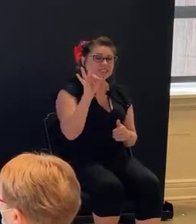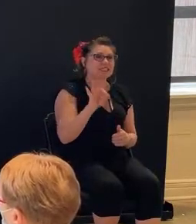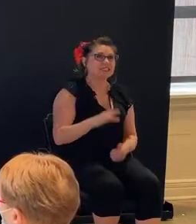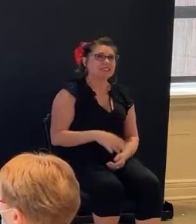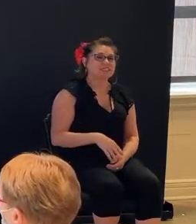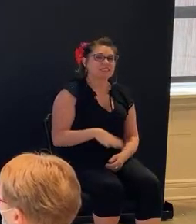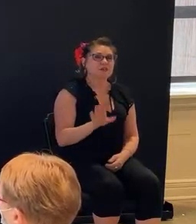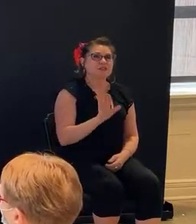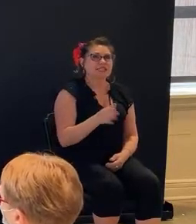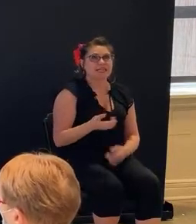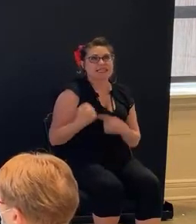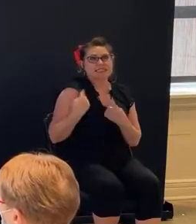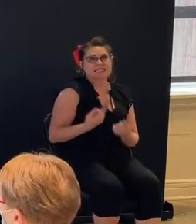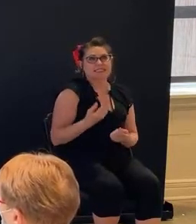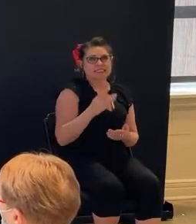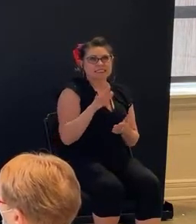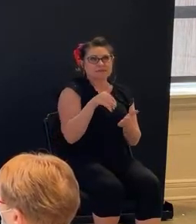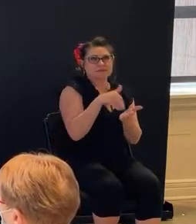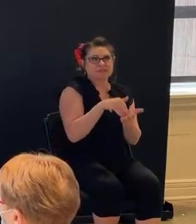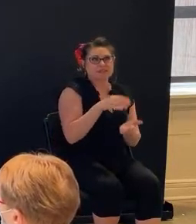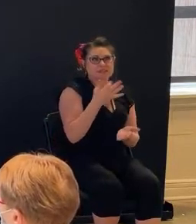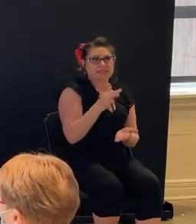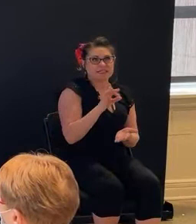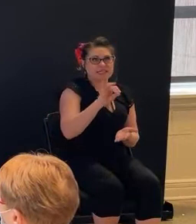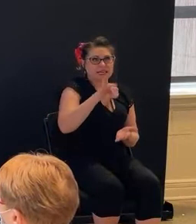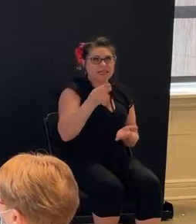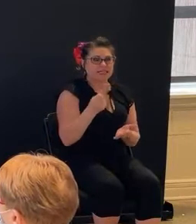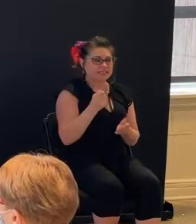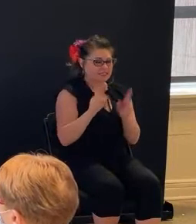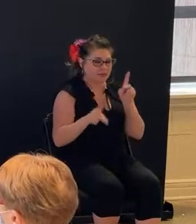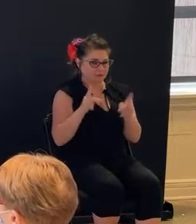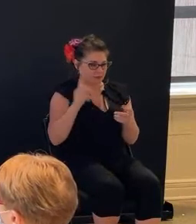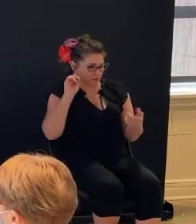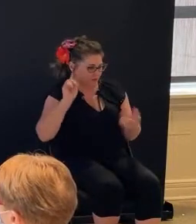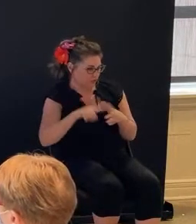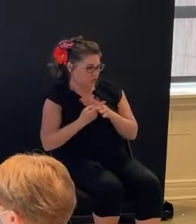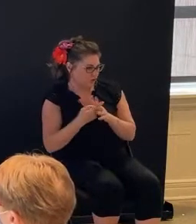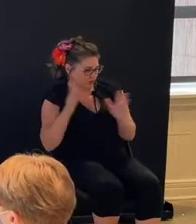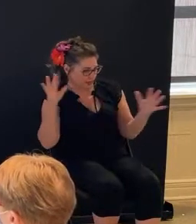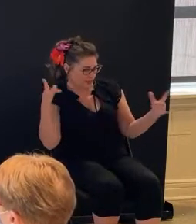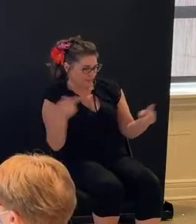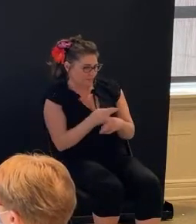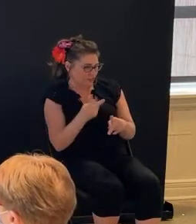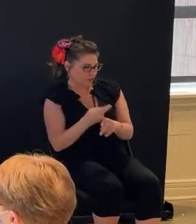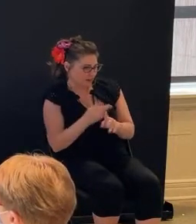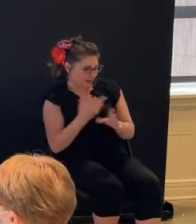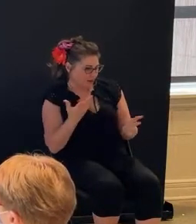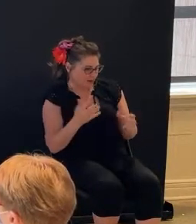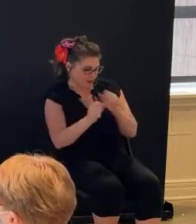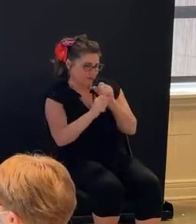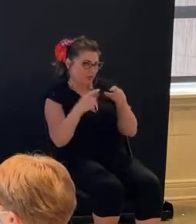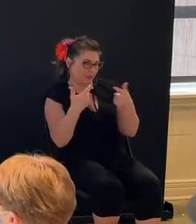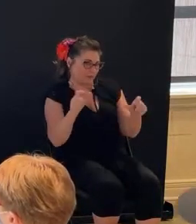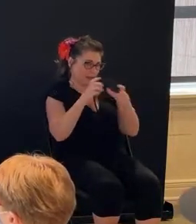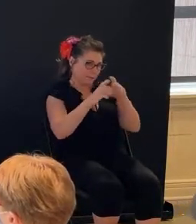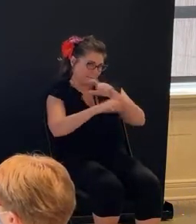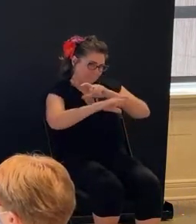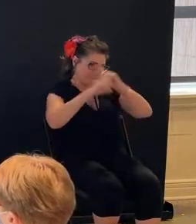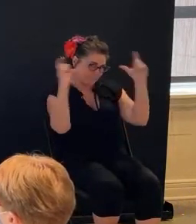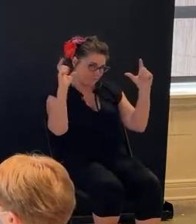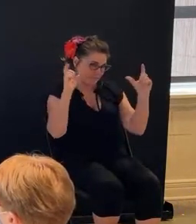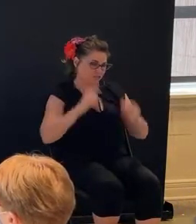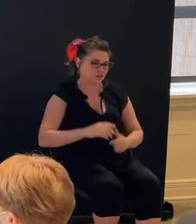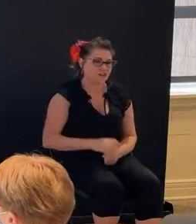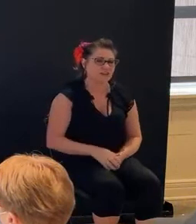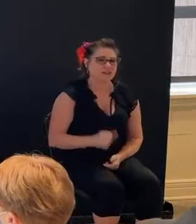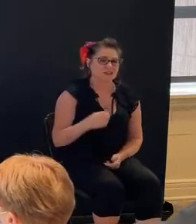like the mid-1980s that people began to put this picture together. So I was there for a lot of these things as they happened and